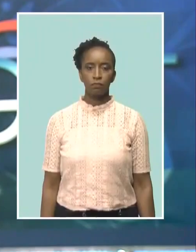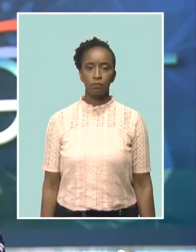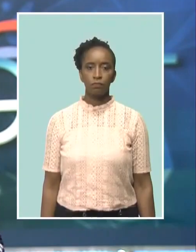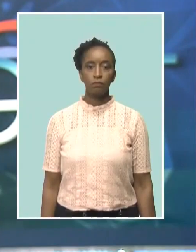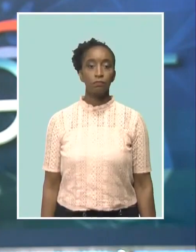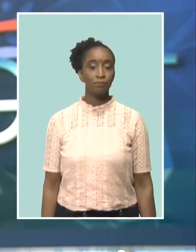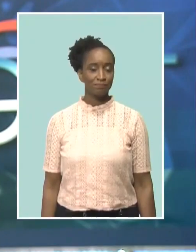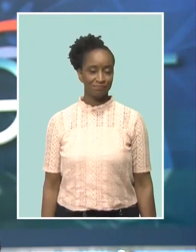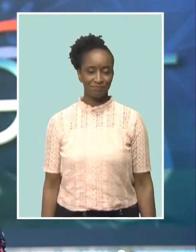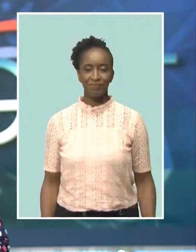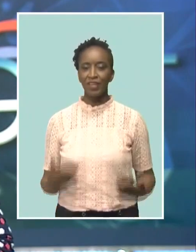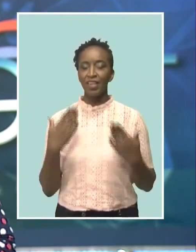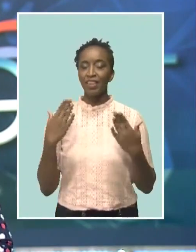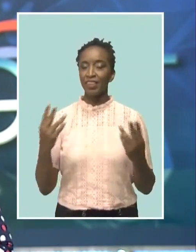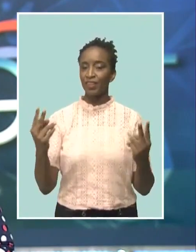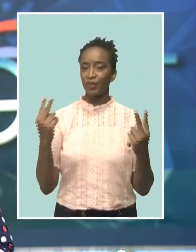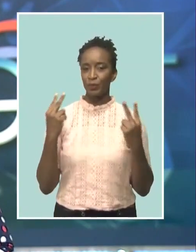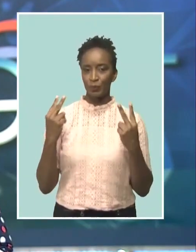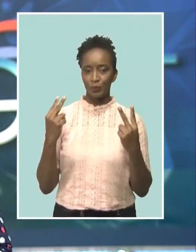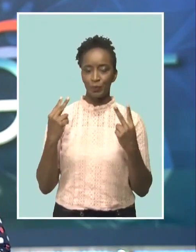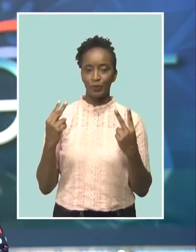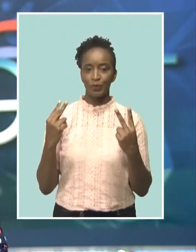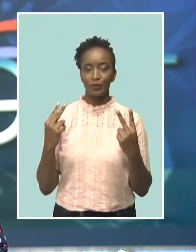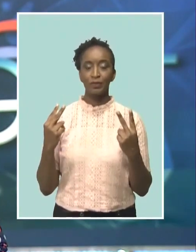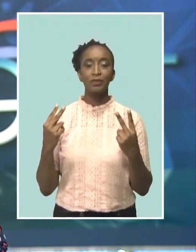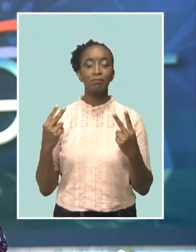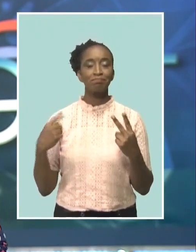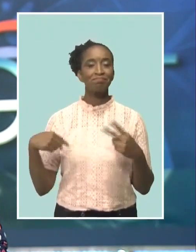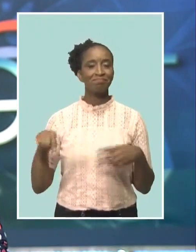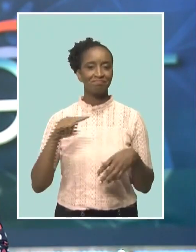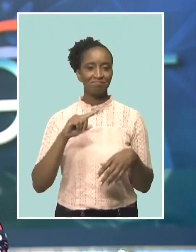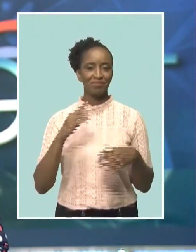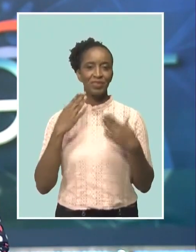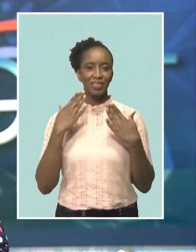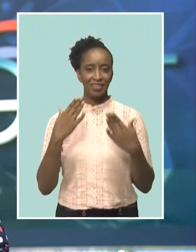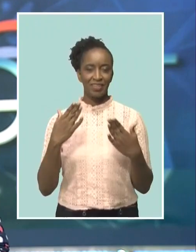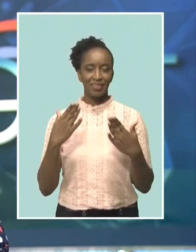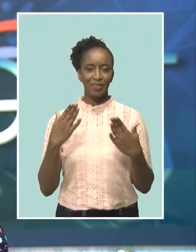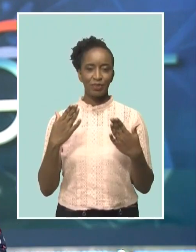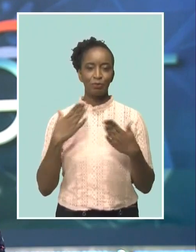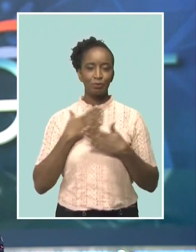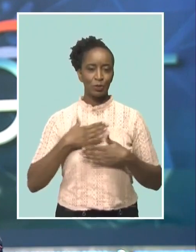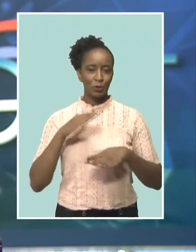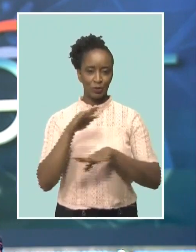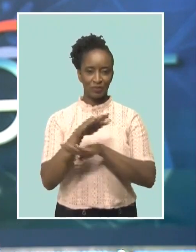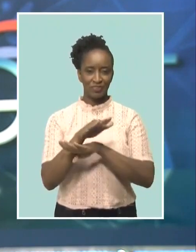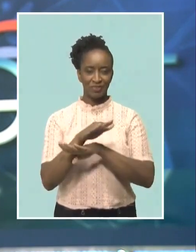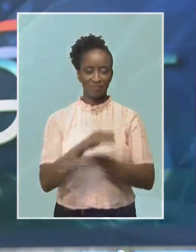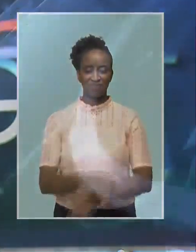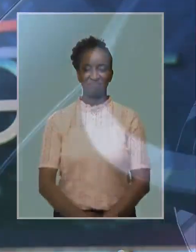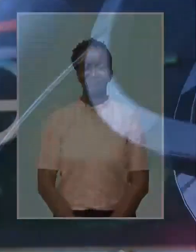And that's news. Thank you so much for spending your time with us. On behalf of the entire crew, enjoy the rest of your evening.